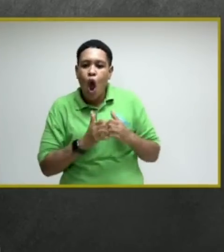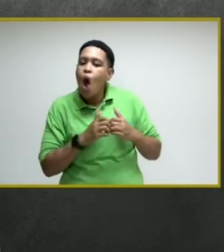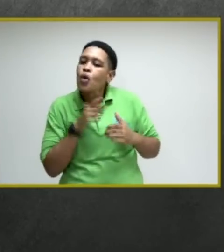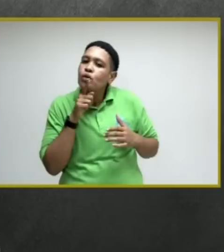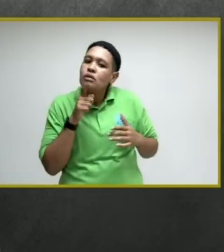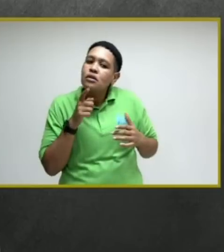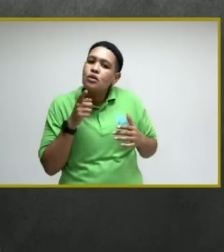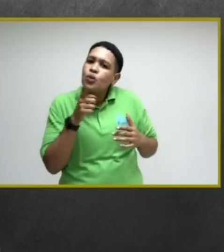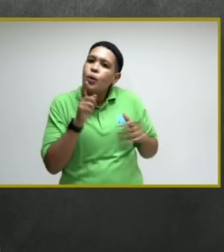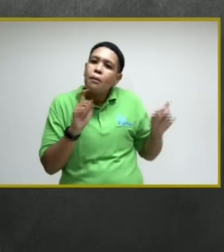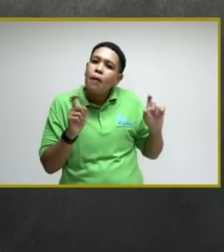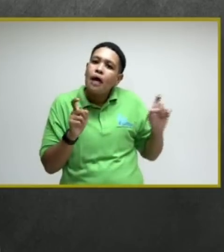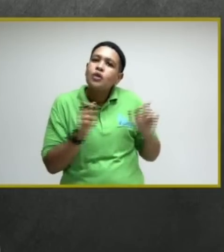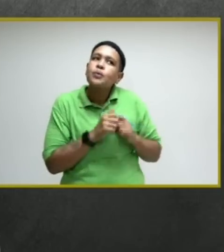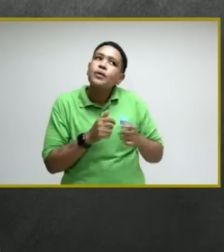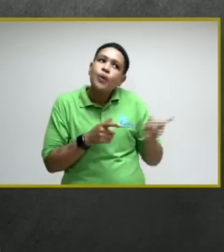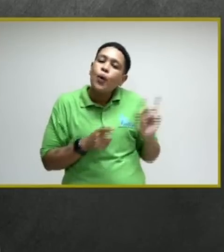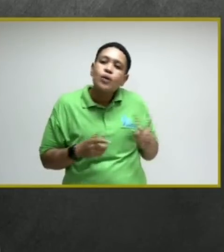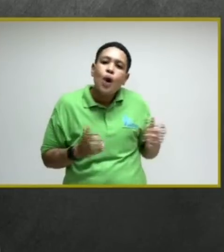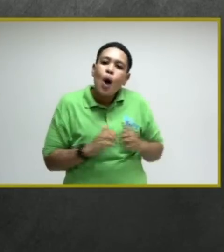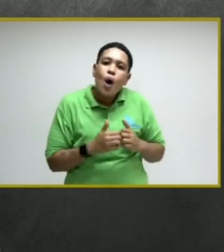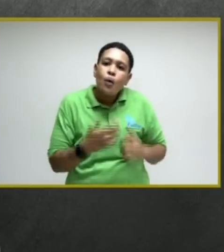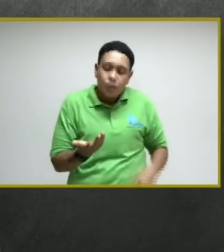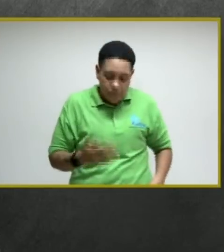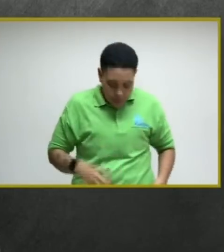you dealing with those?